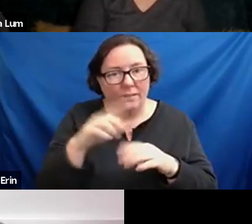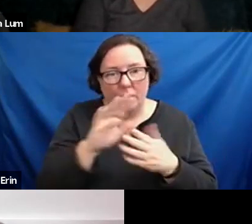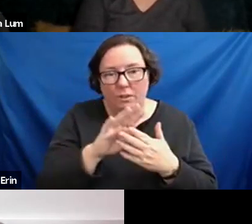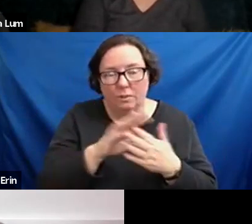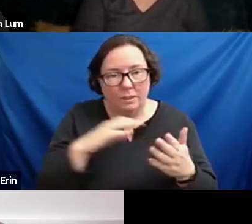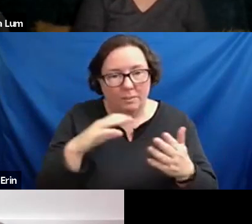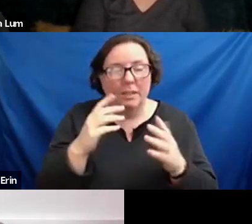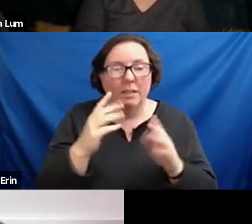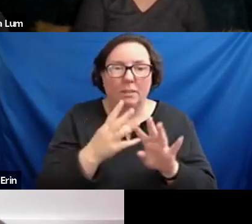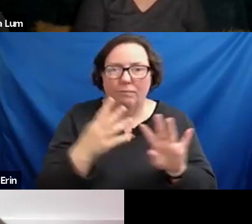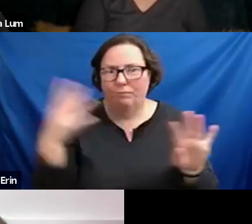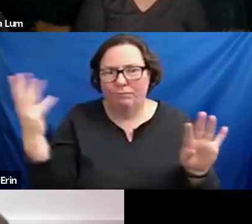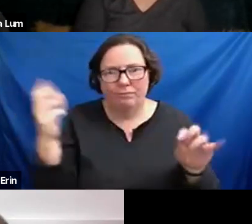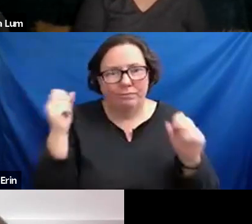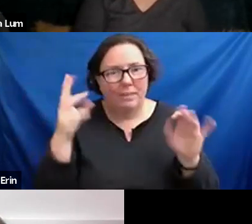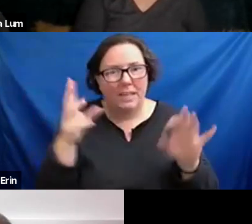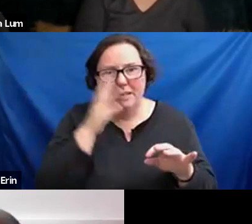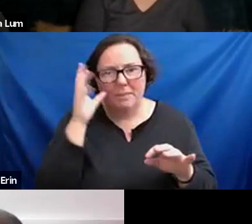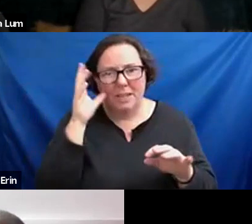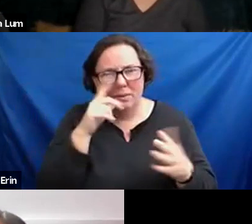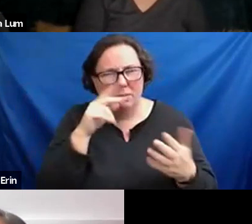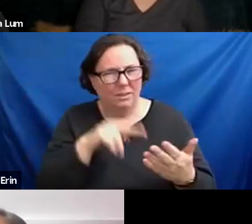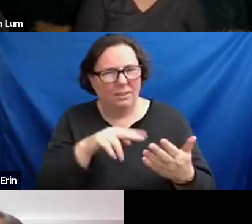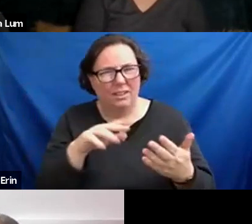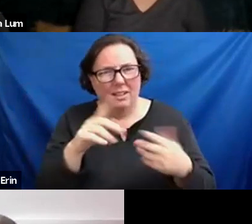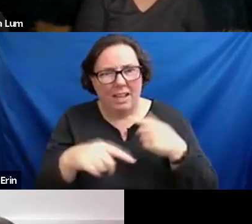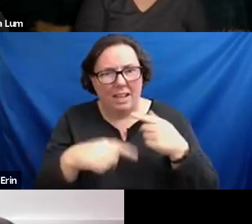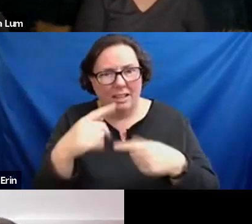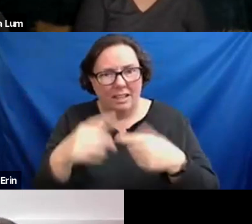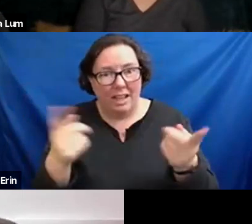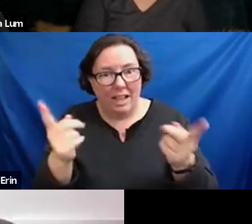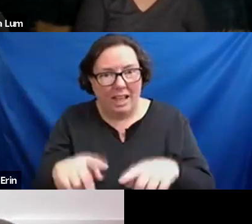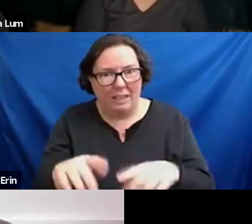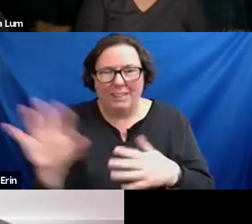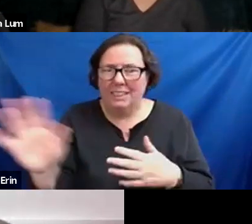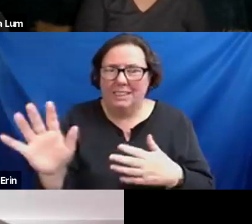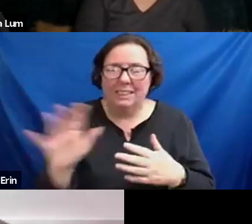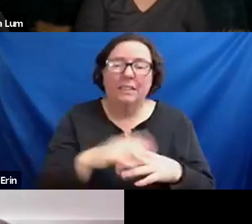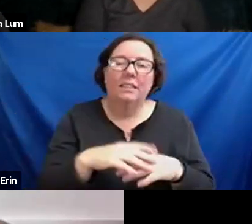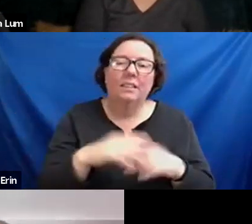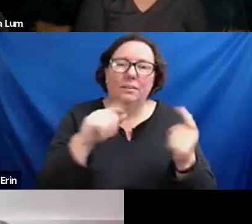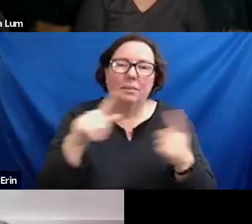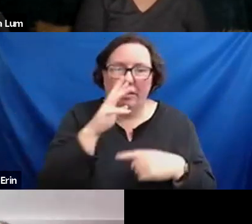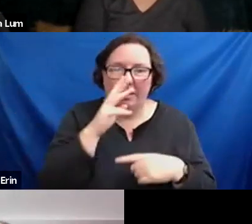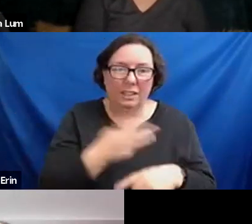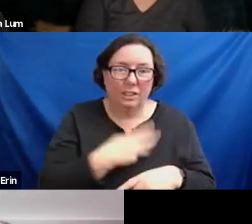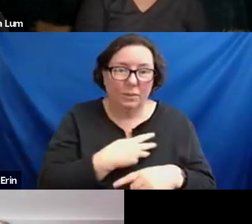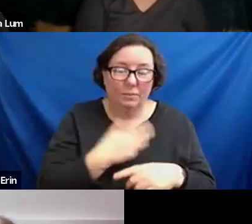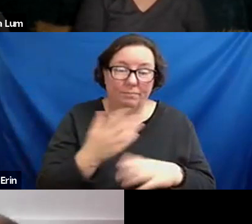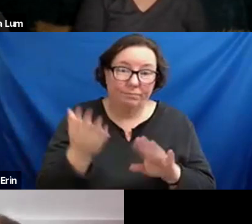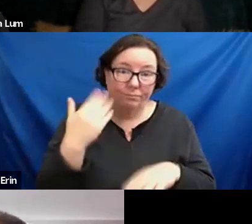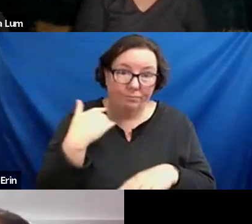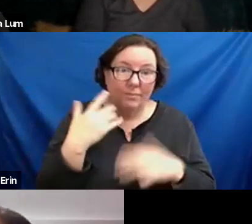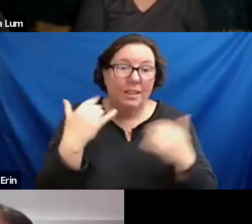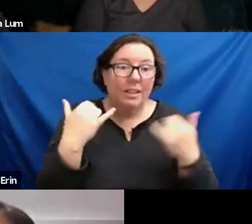with many other parents who saw this happening. And we were all ignored. Now